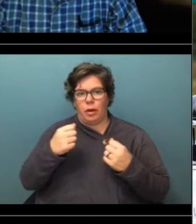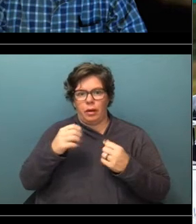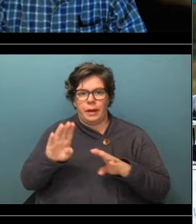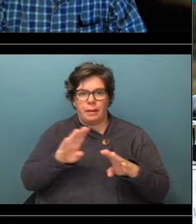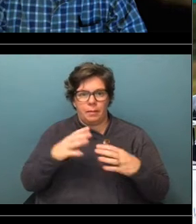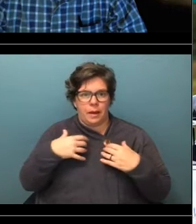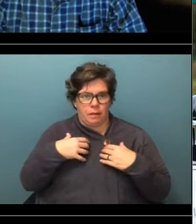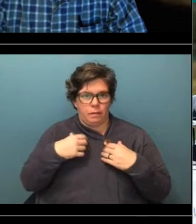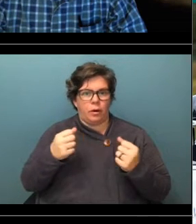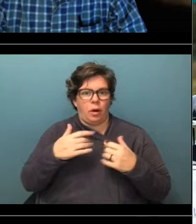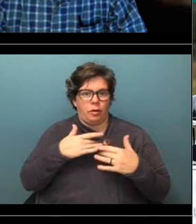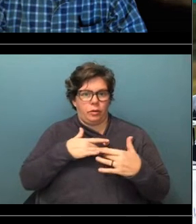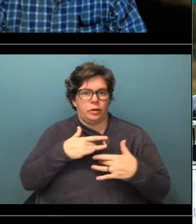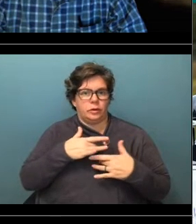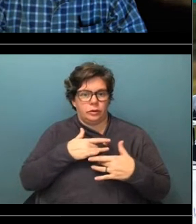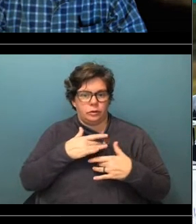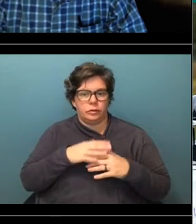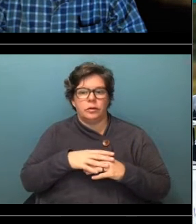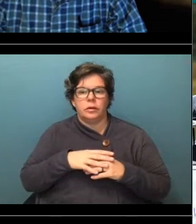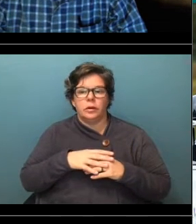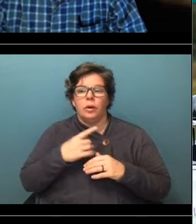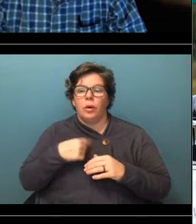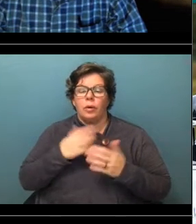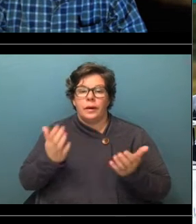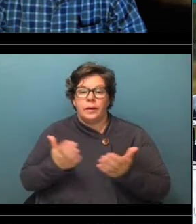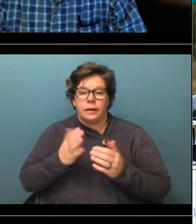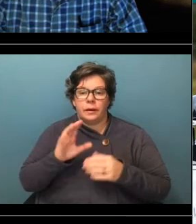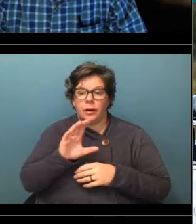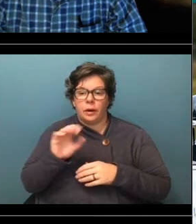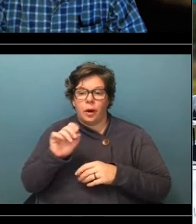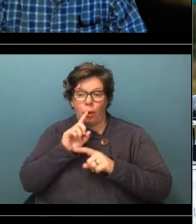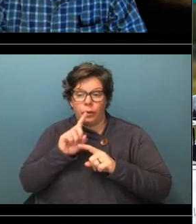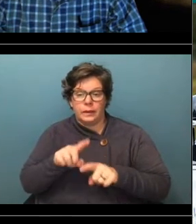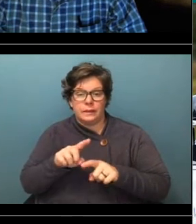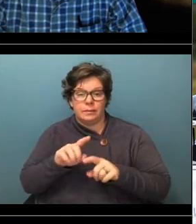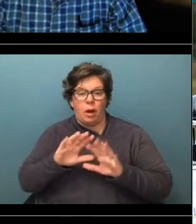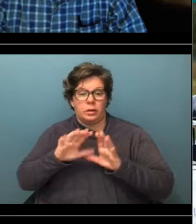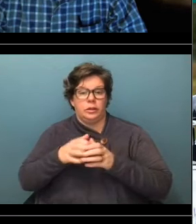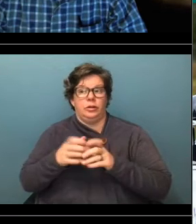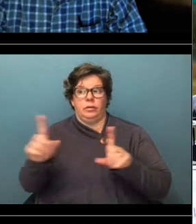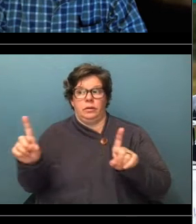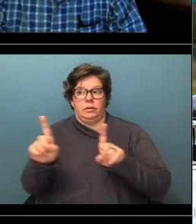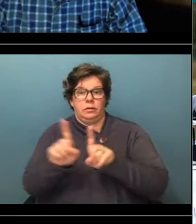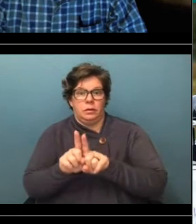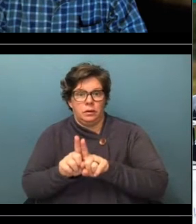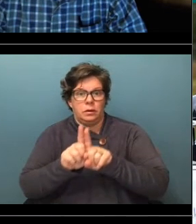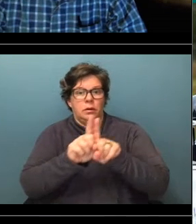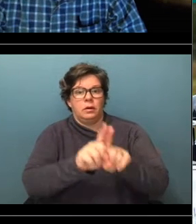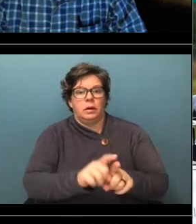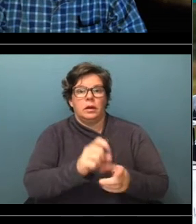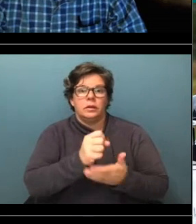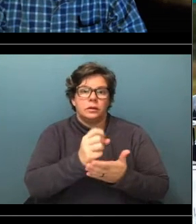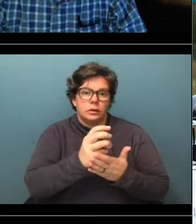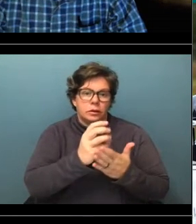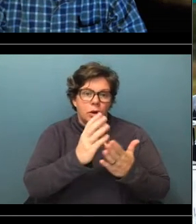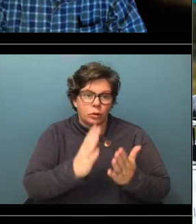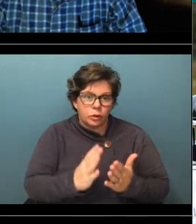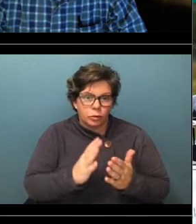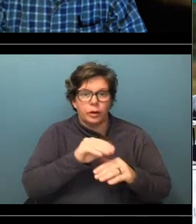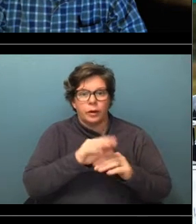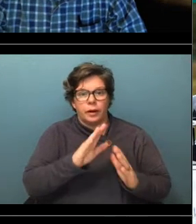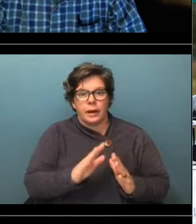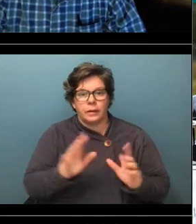health concerns. We encourage co-responder units so that there is at least a social worker or a counselor on shift